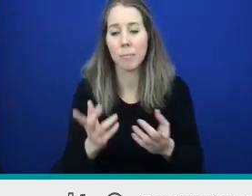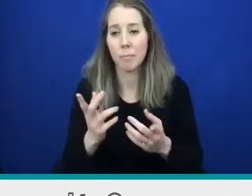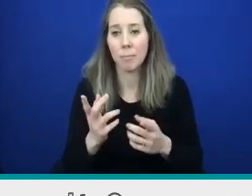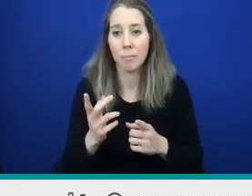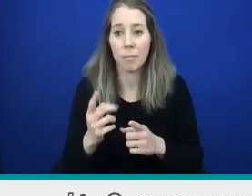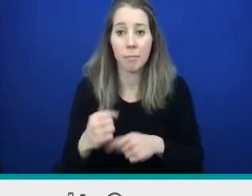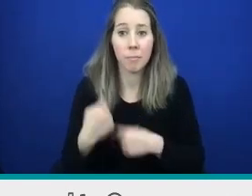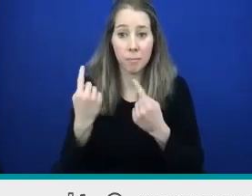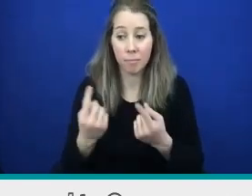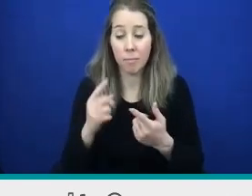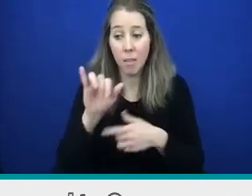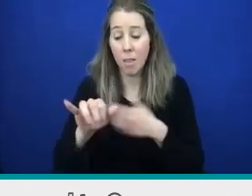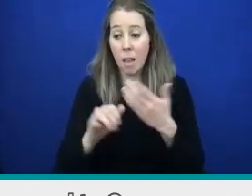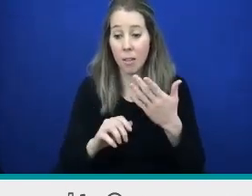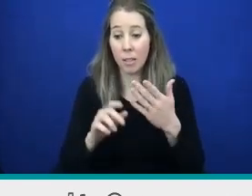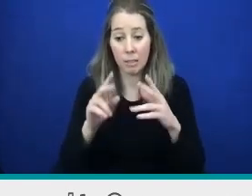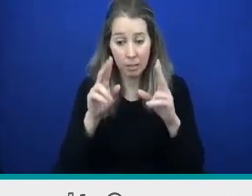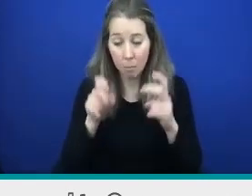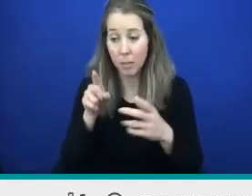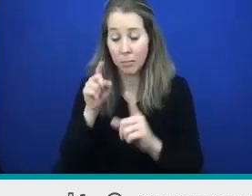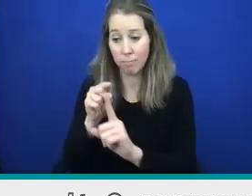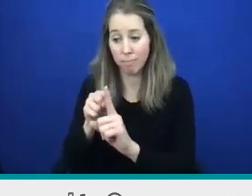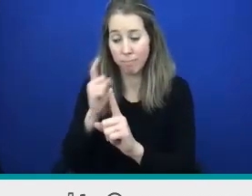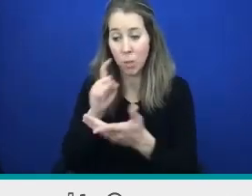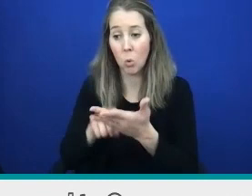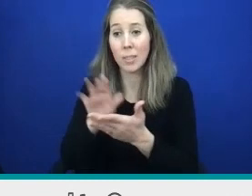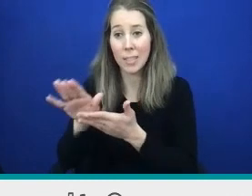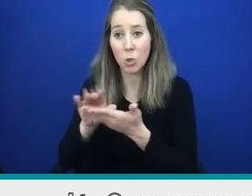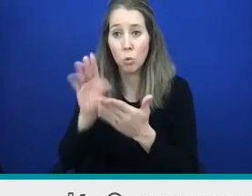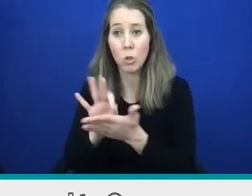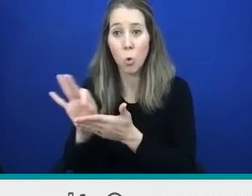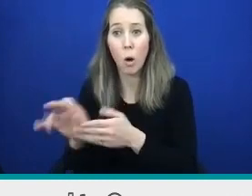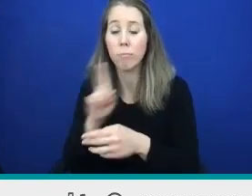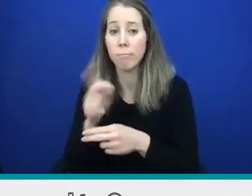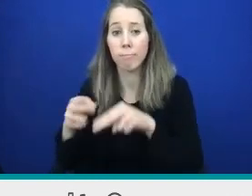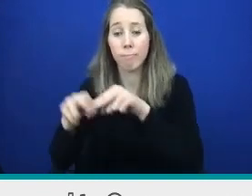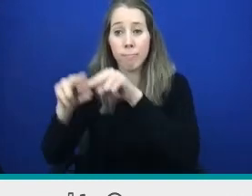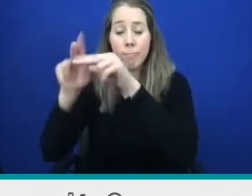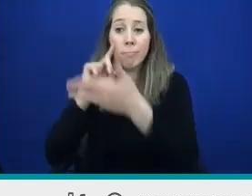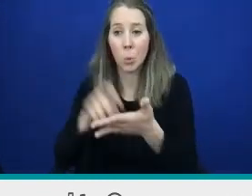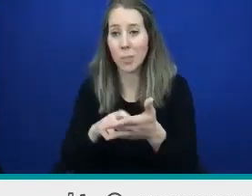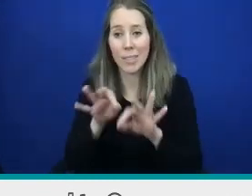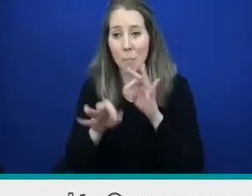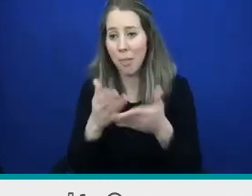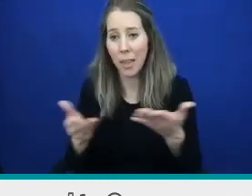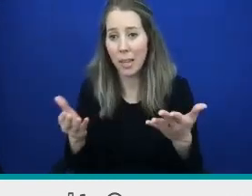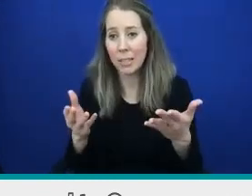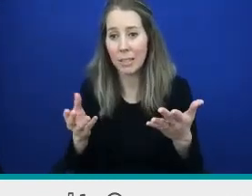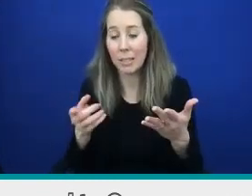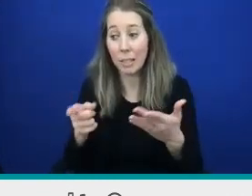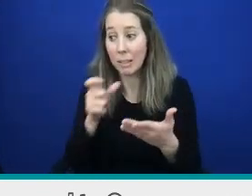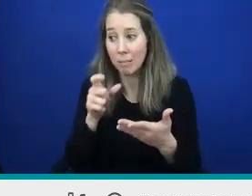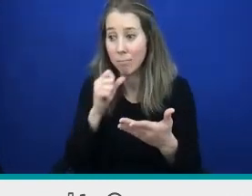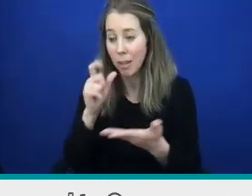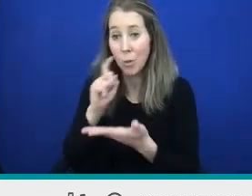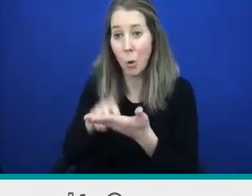scores with that particular subject, he's noticed has increased greatly, and he's found a lot of those simple things that he didn't realize that